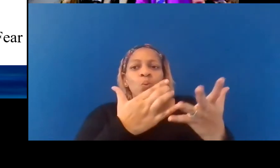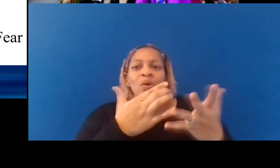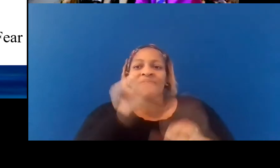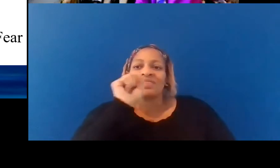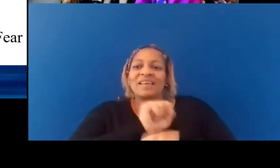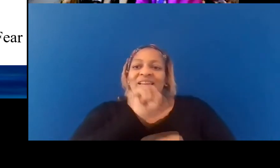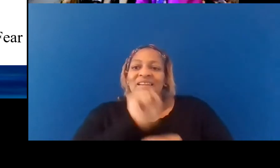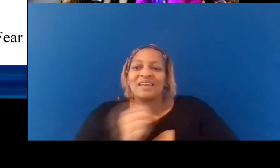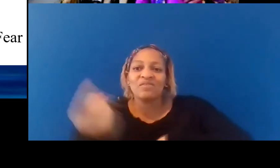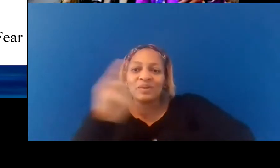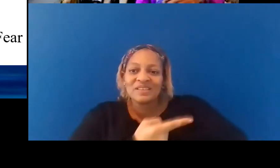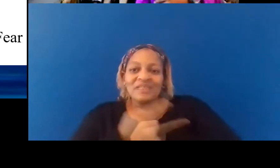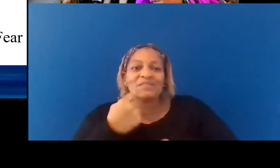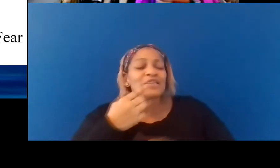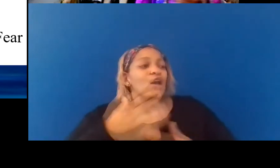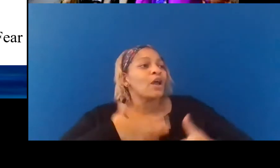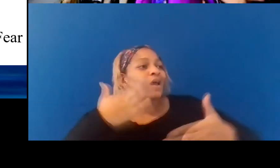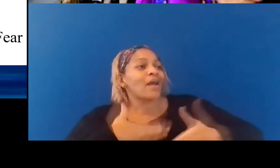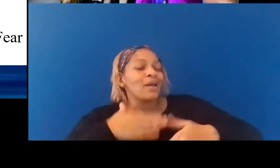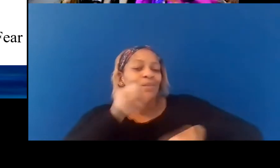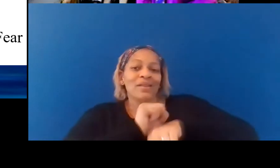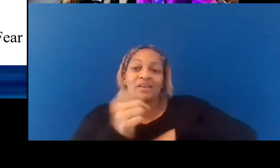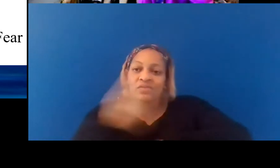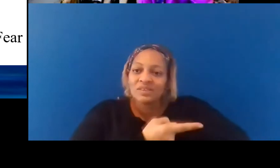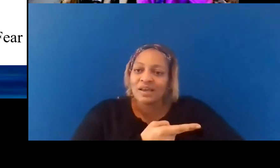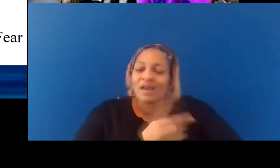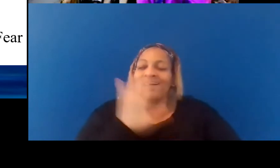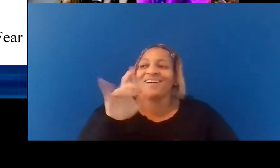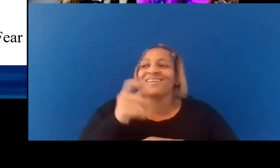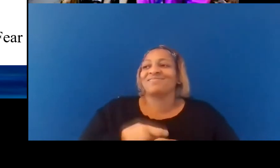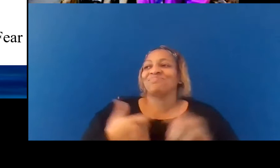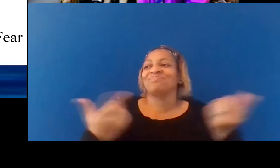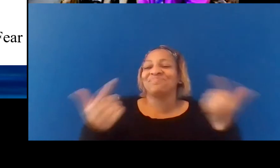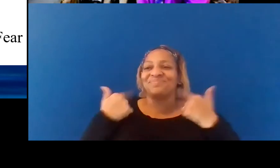joke. Sorry, Tracy's laughing right now. Ernest Holmes says,